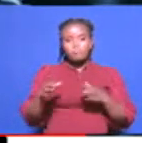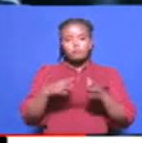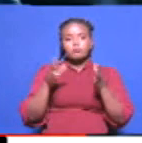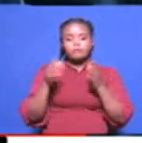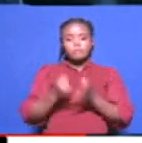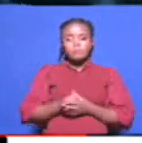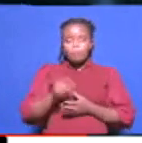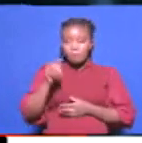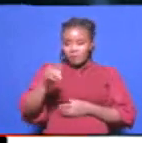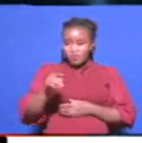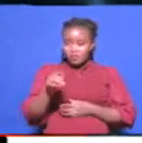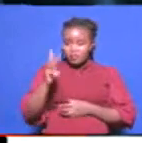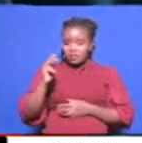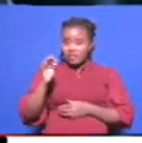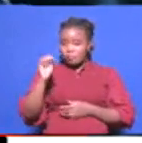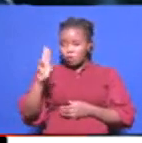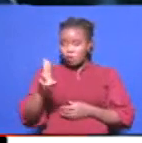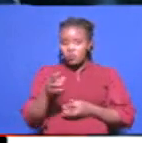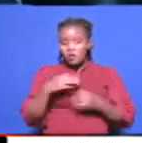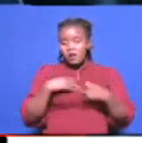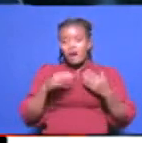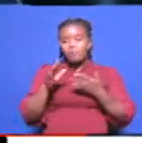platform for further collaboration